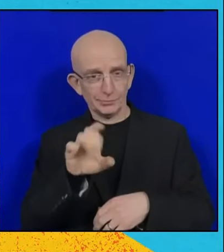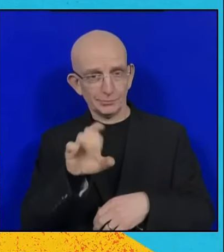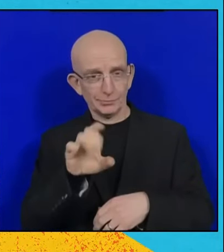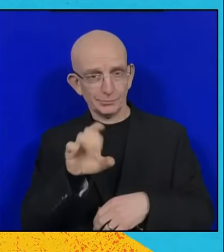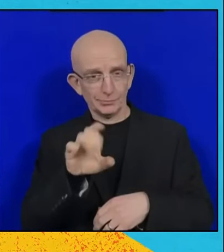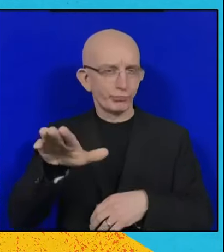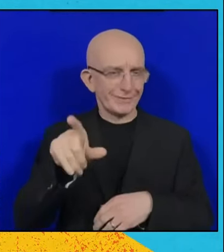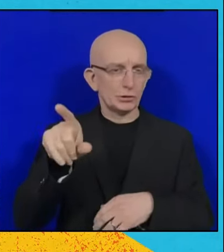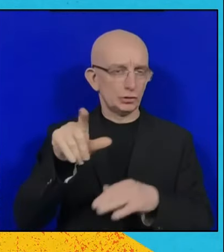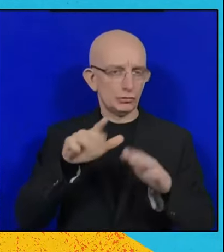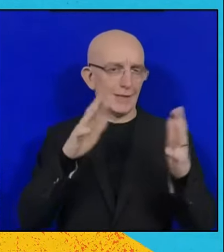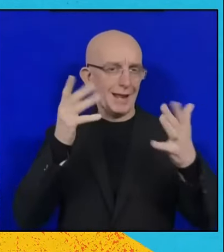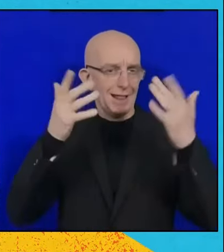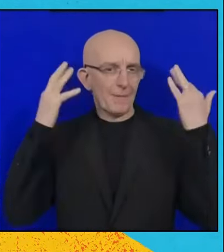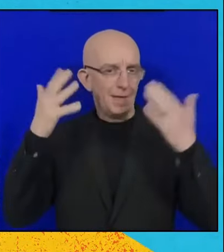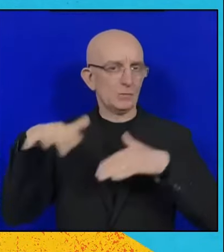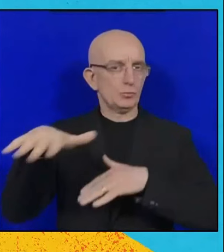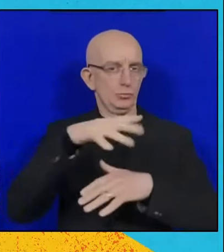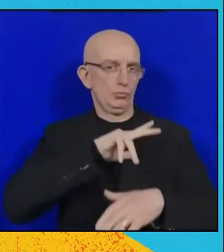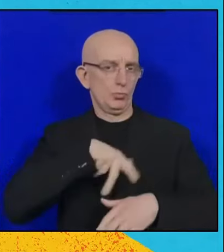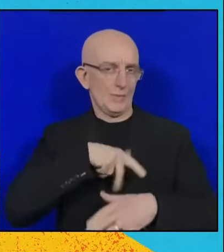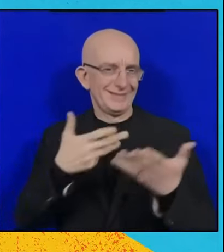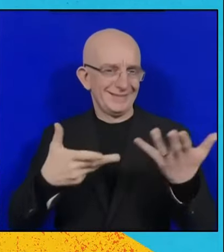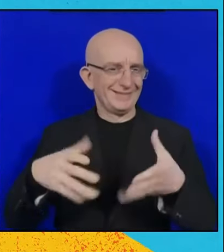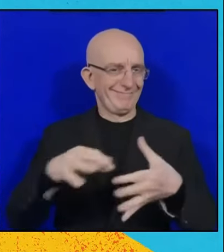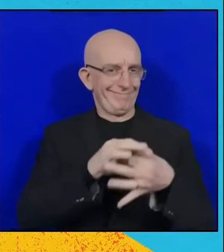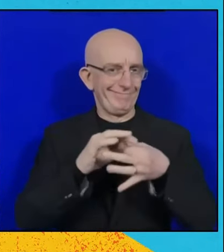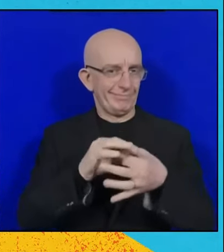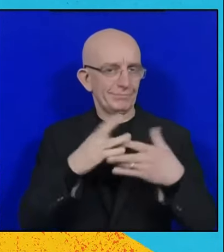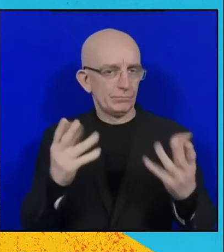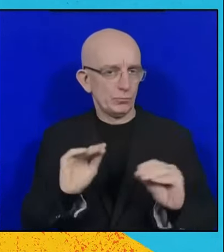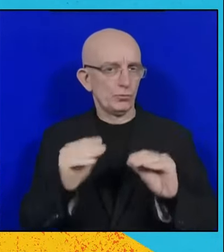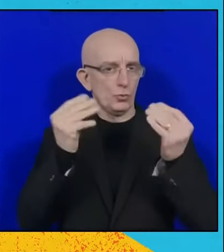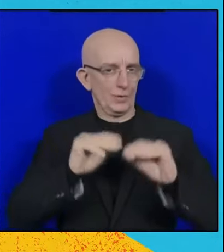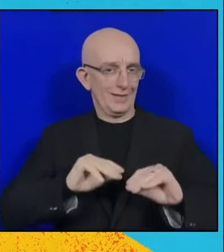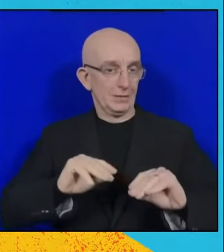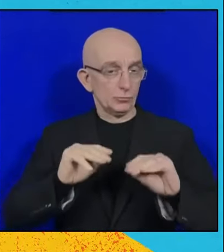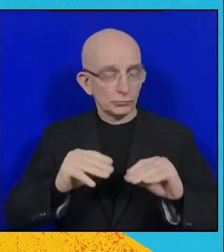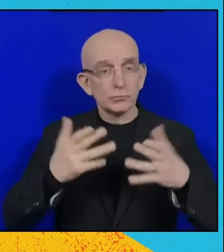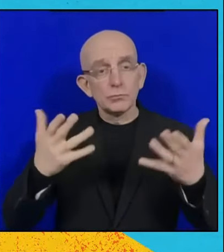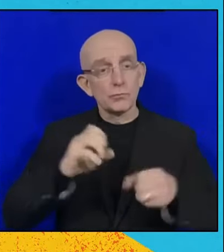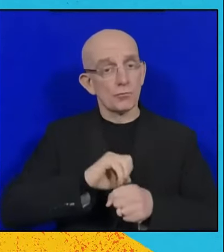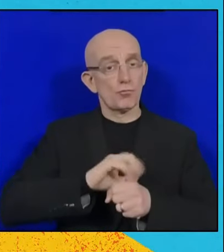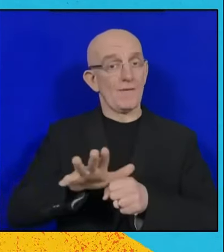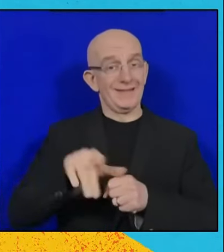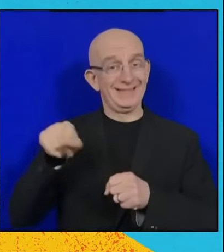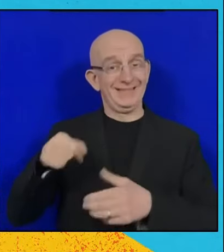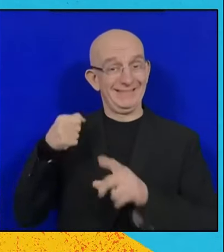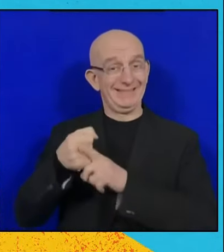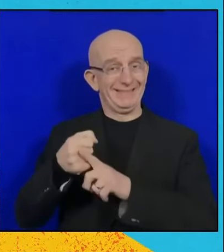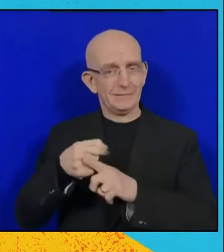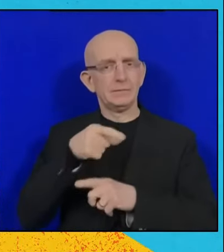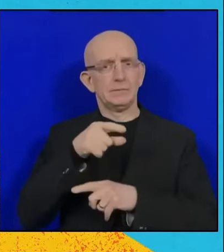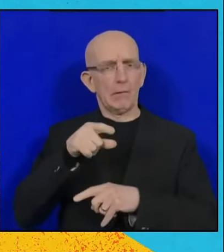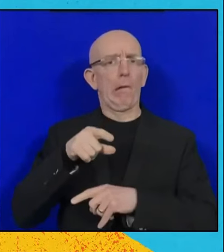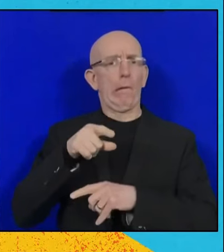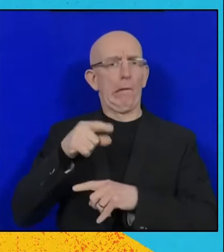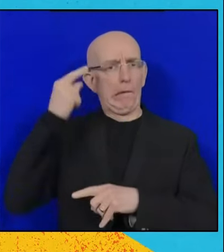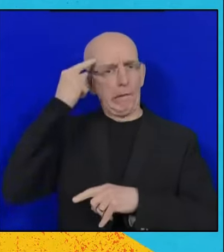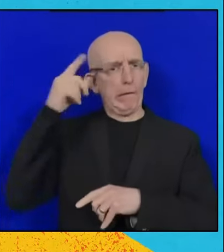have on young people in particular? How is this applicable to issues such as climate change? Please answer and tell Mum we say